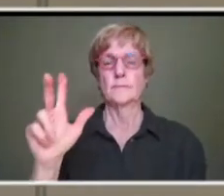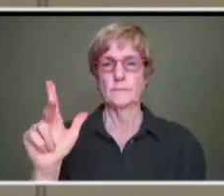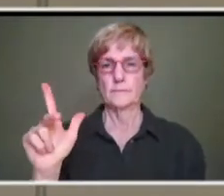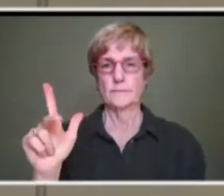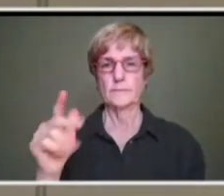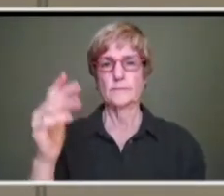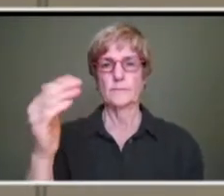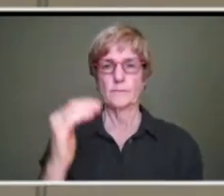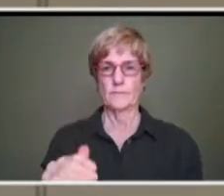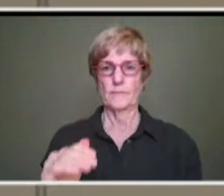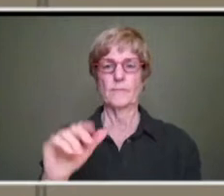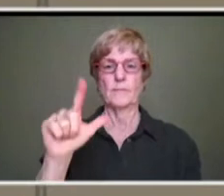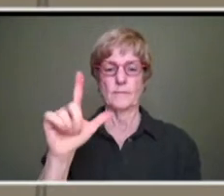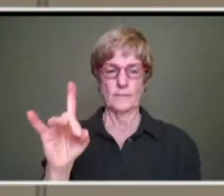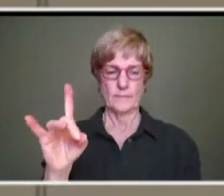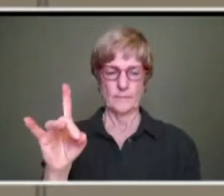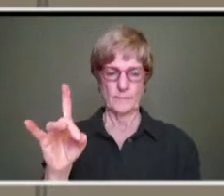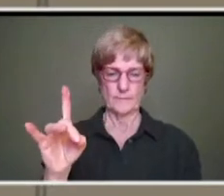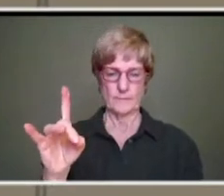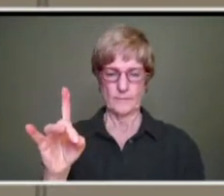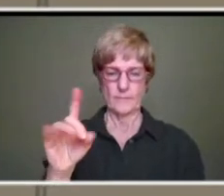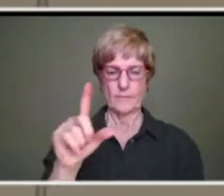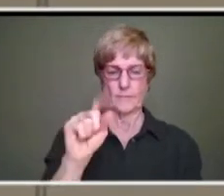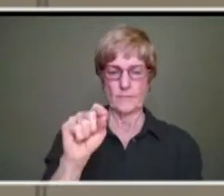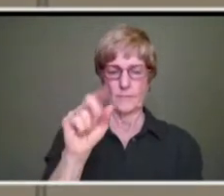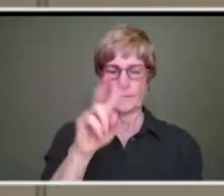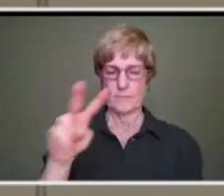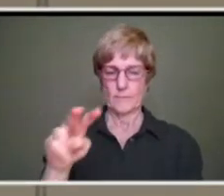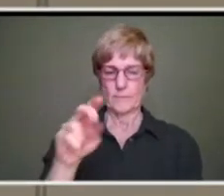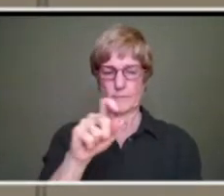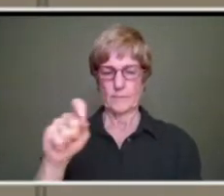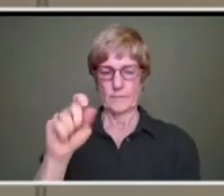item number 28 petition number